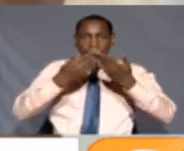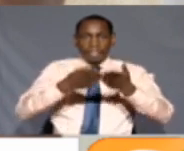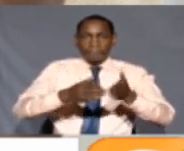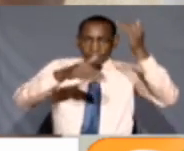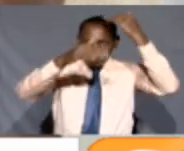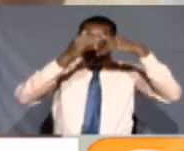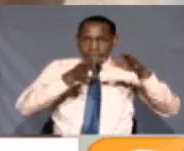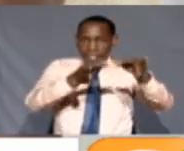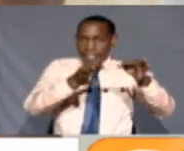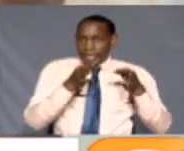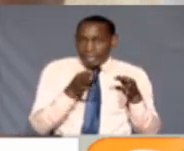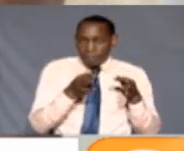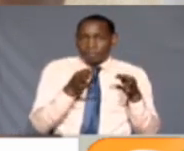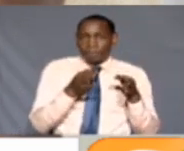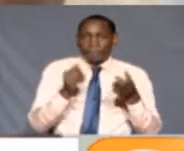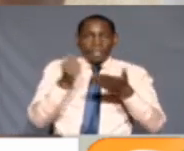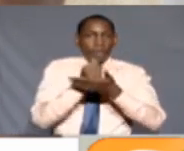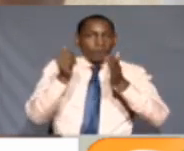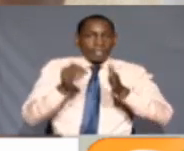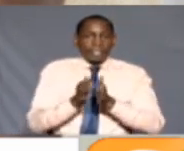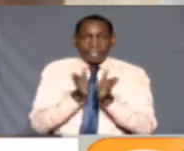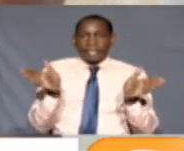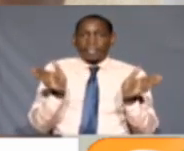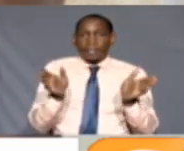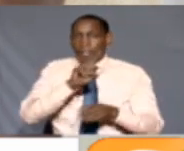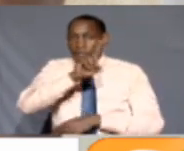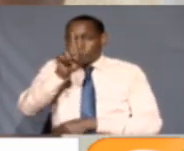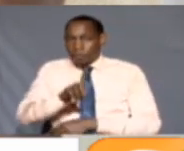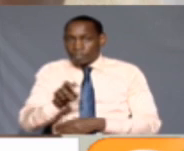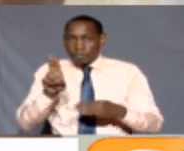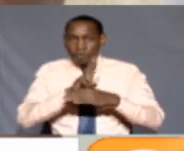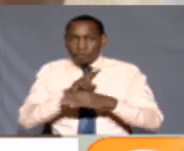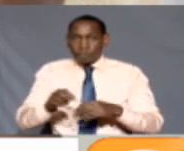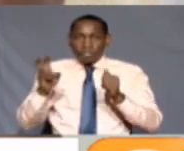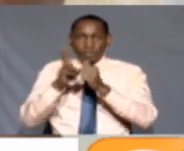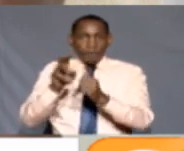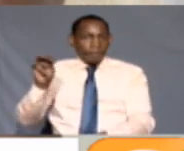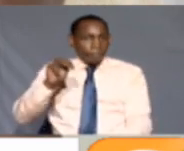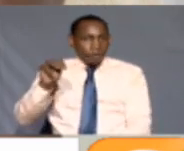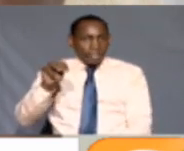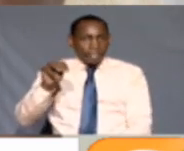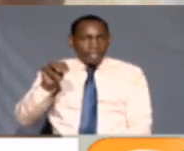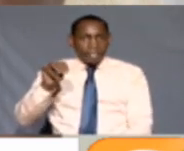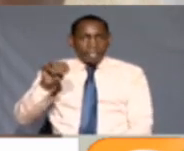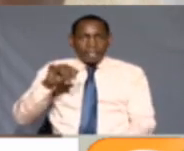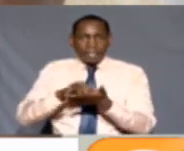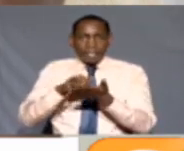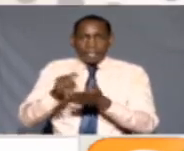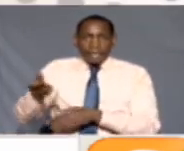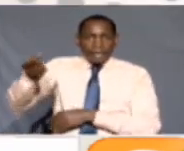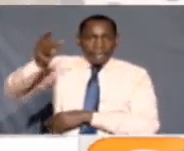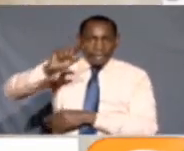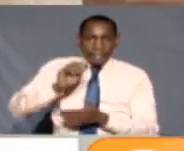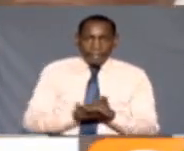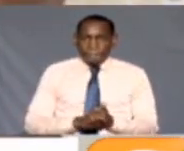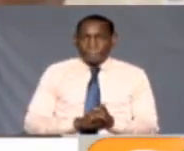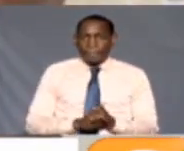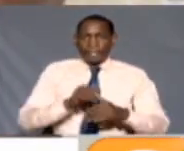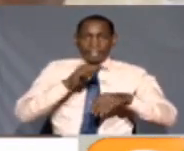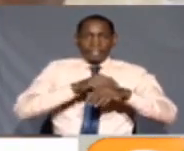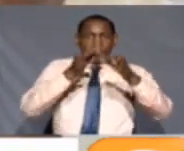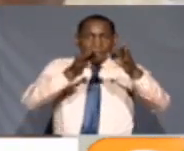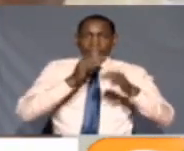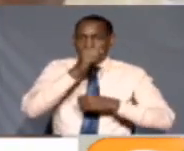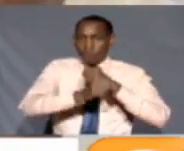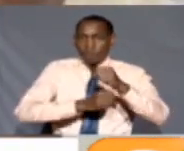the university account. The Auditor General questioning the use of the 12 million shillings over allocation. During the